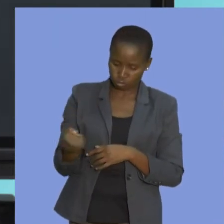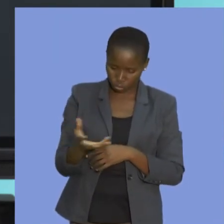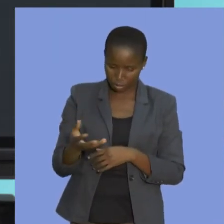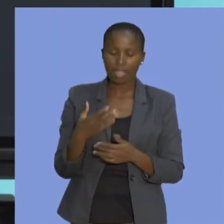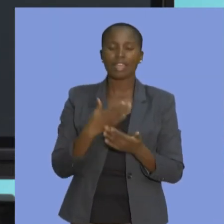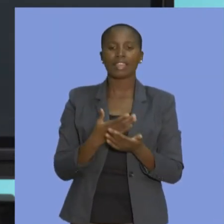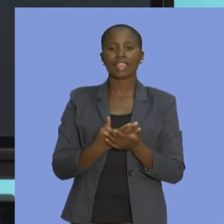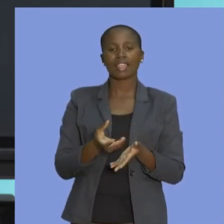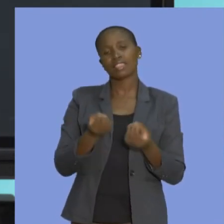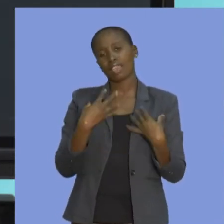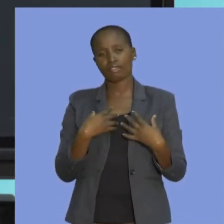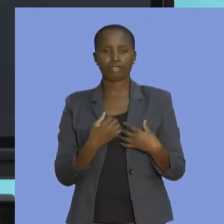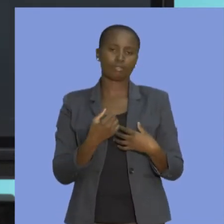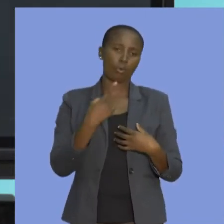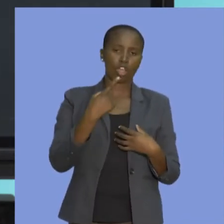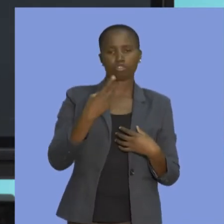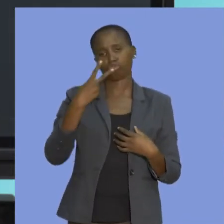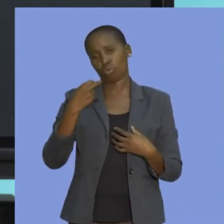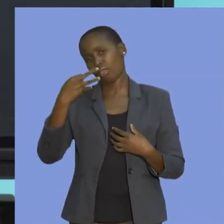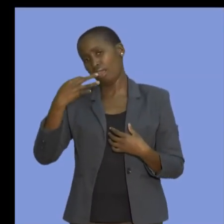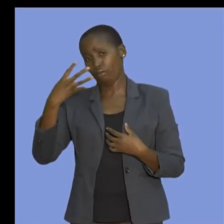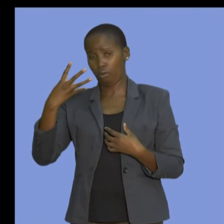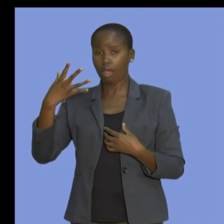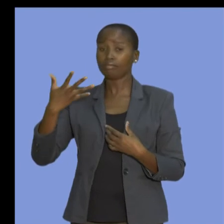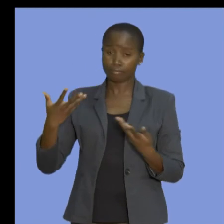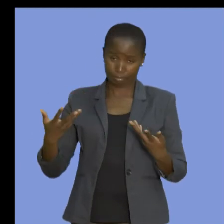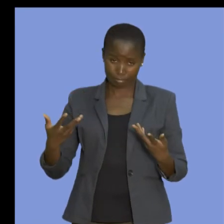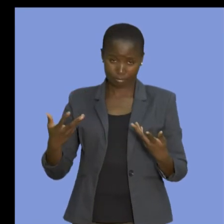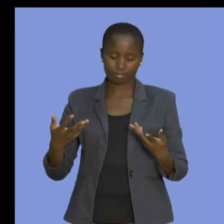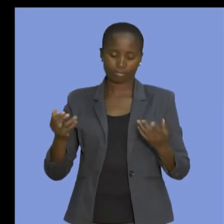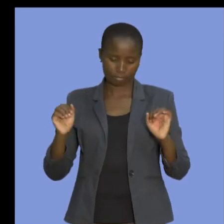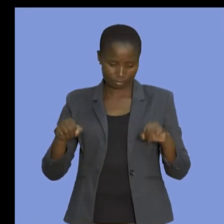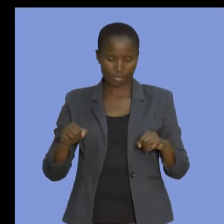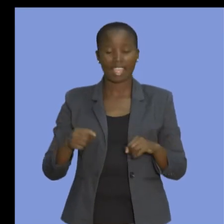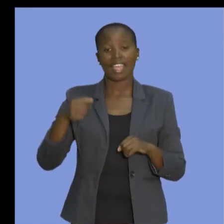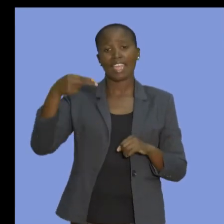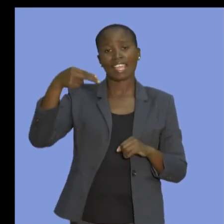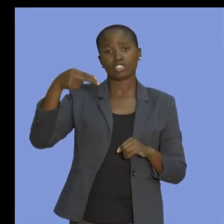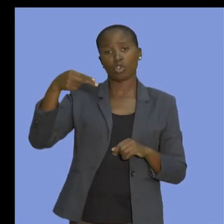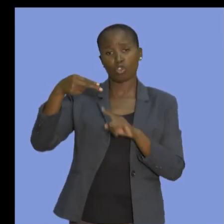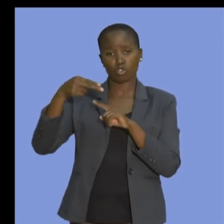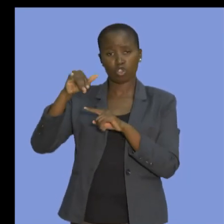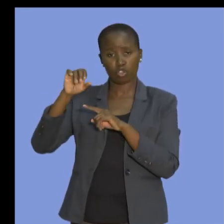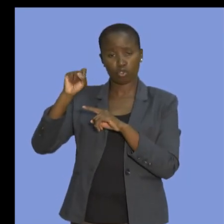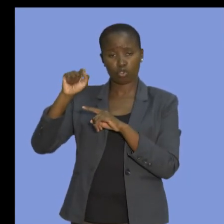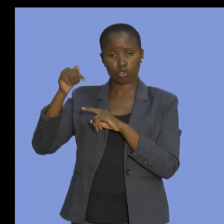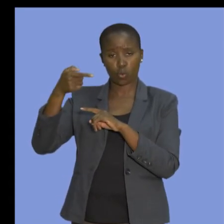like a temperature, something like that. Okay. So histogram can be used to show both discrete and